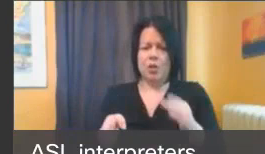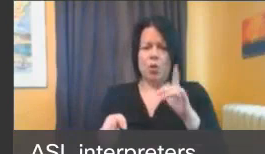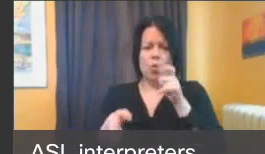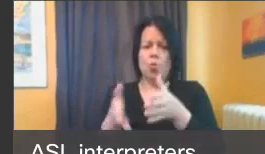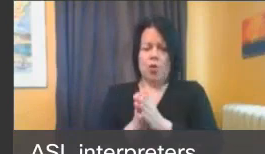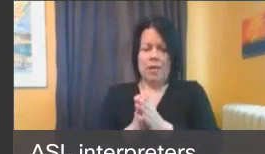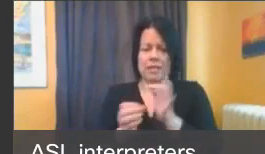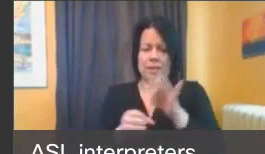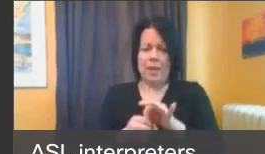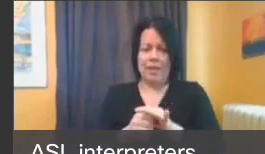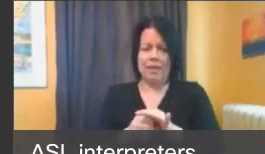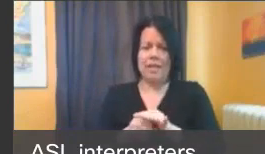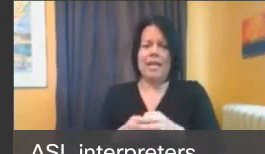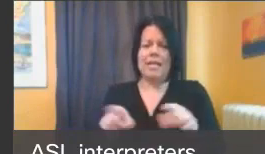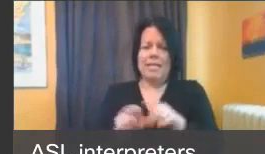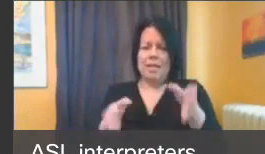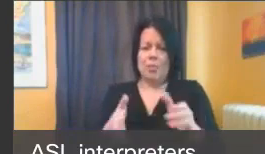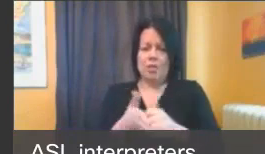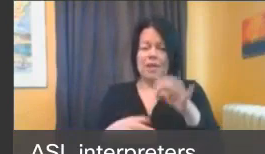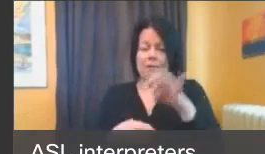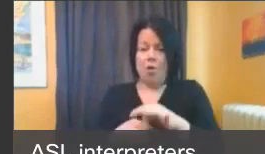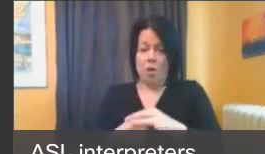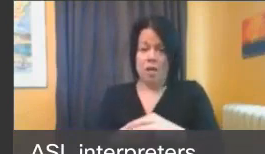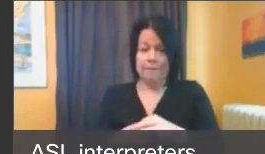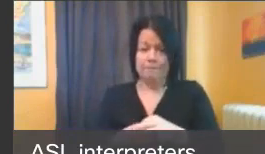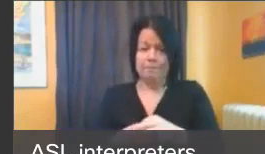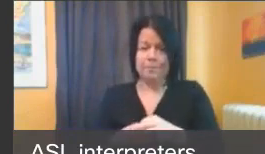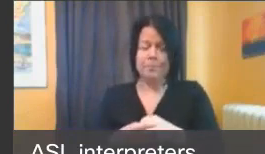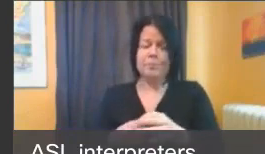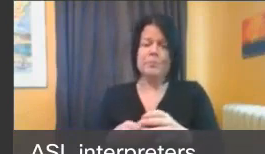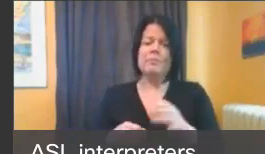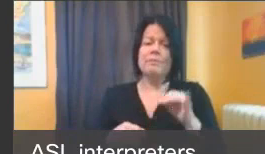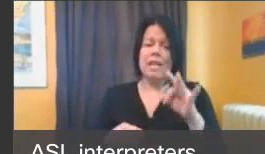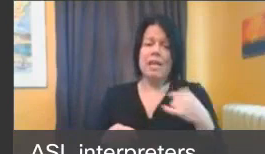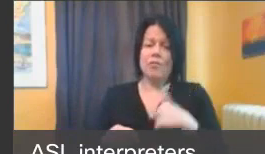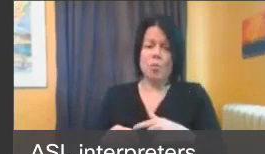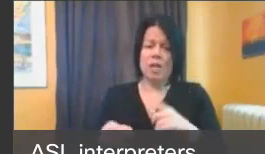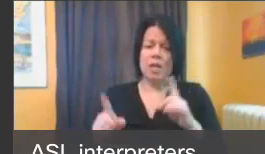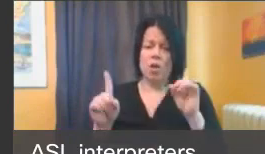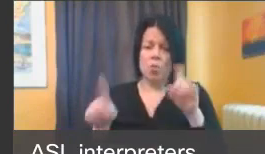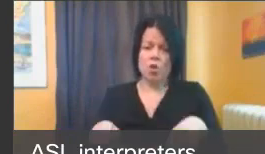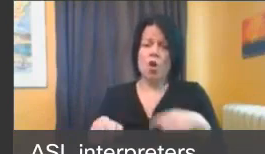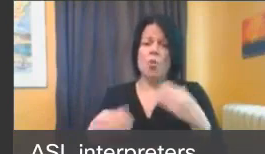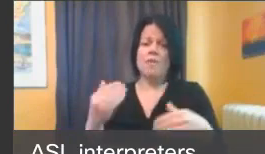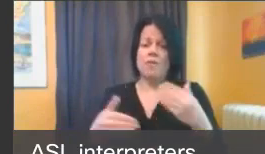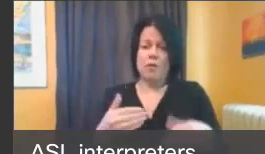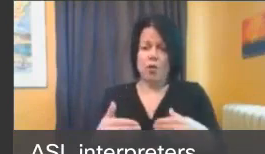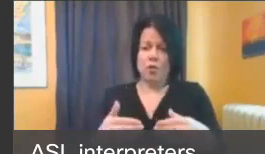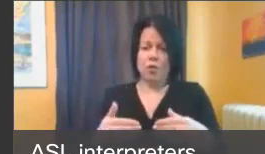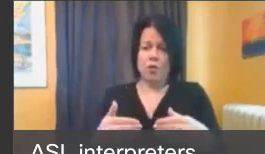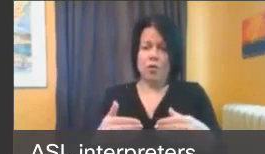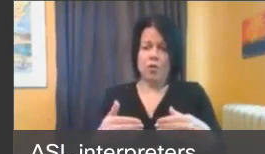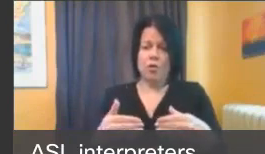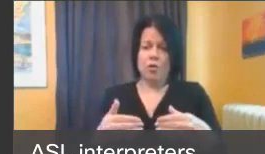the ballot, is the one who voted the ballot. And if we were to go even further, in terms of